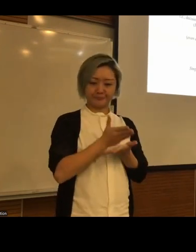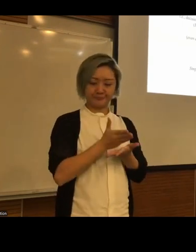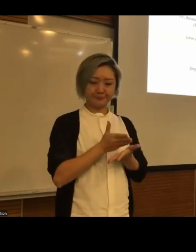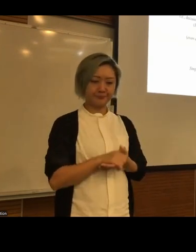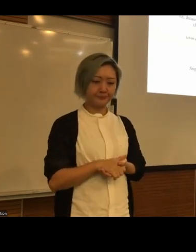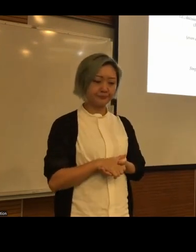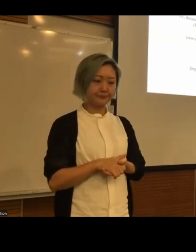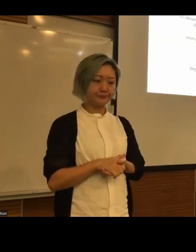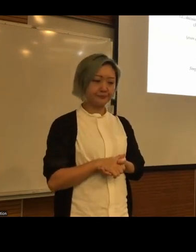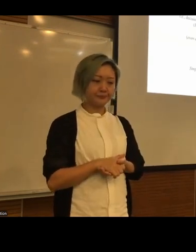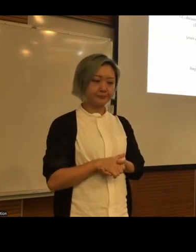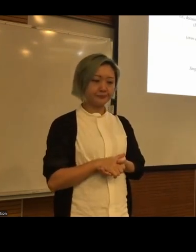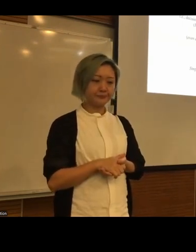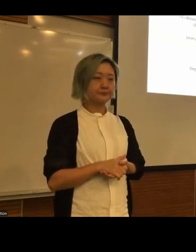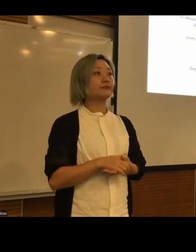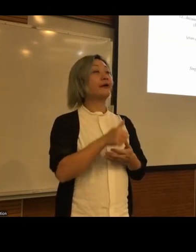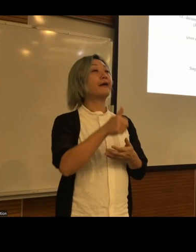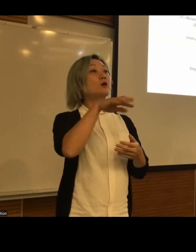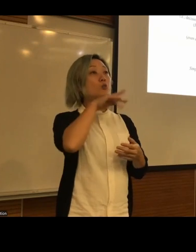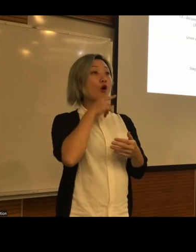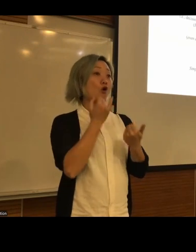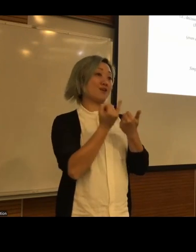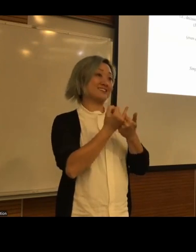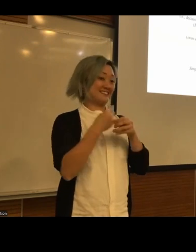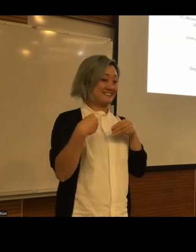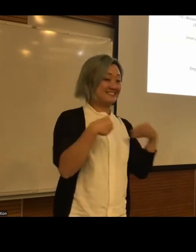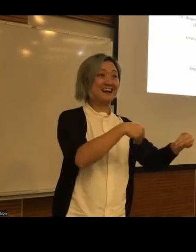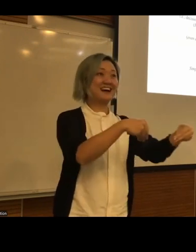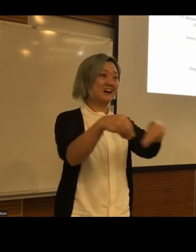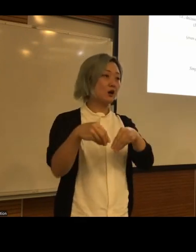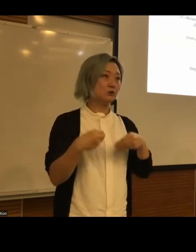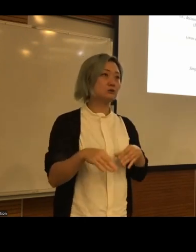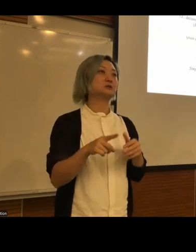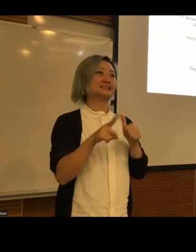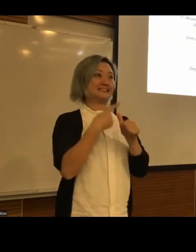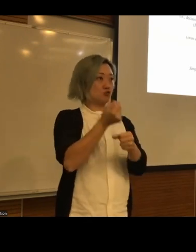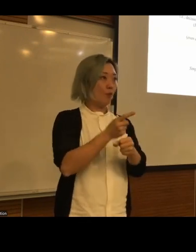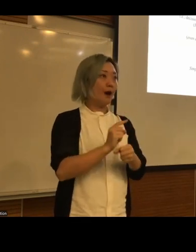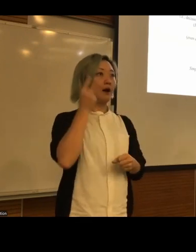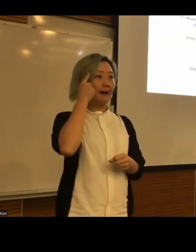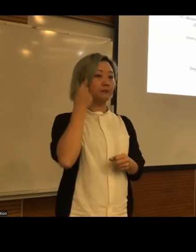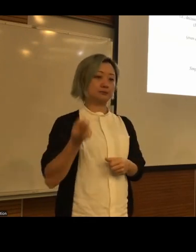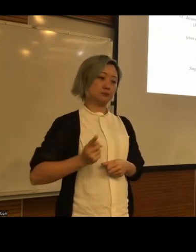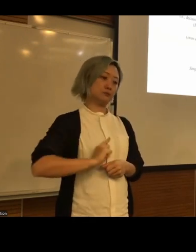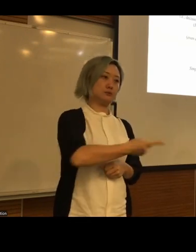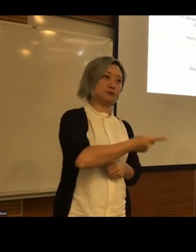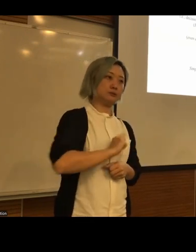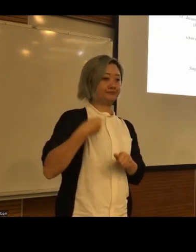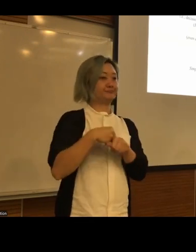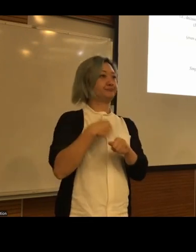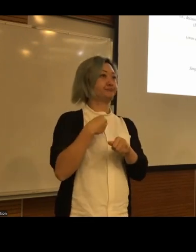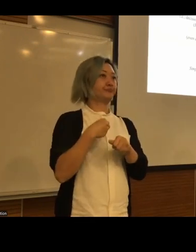to teach something that is conceptual through consecutive. Because in consecutive,